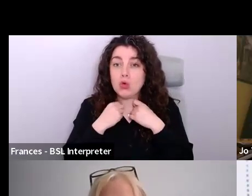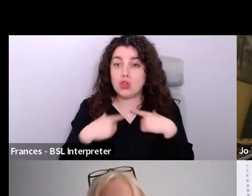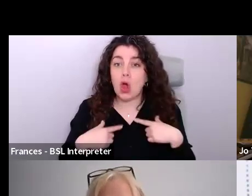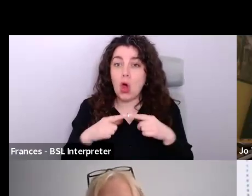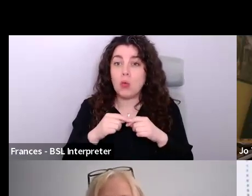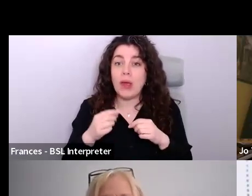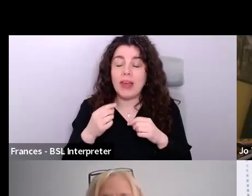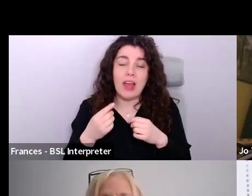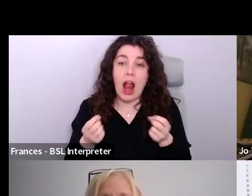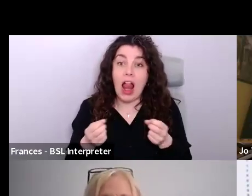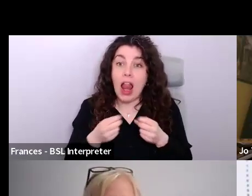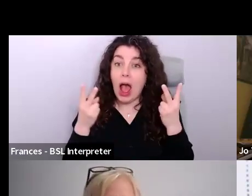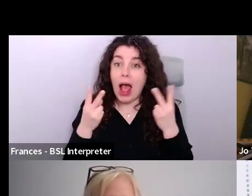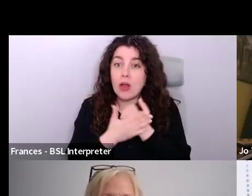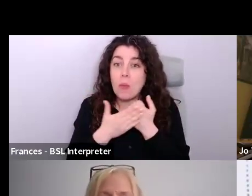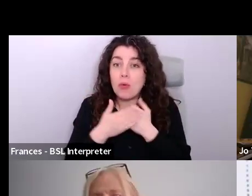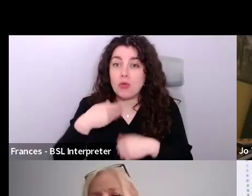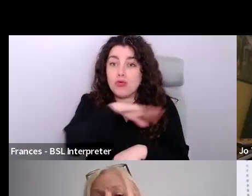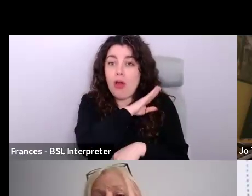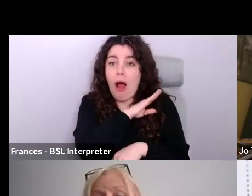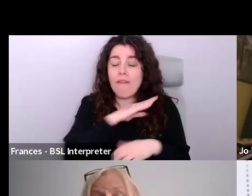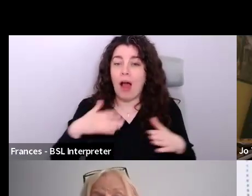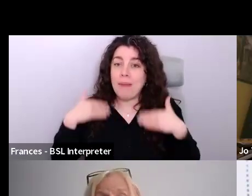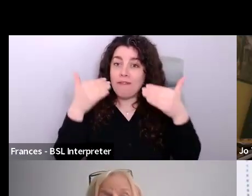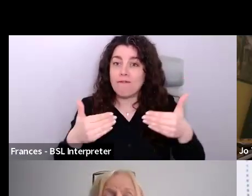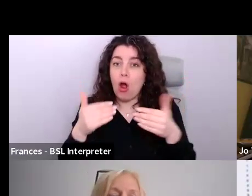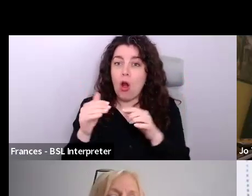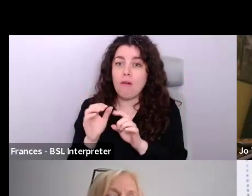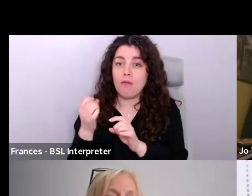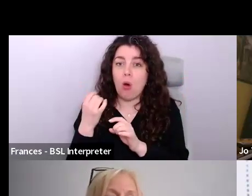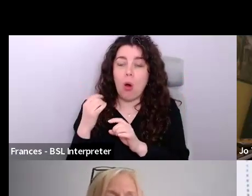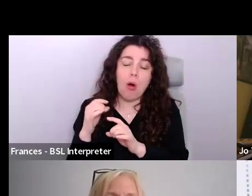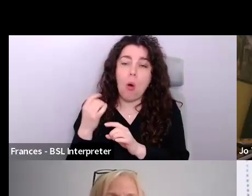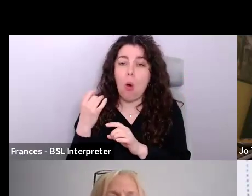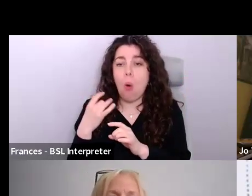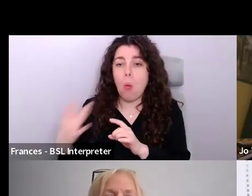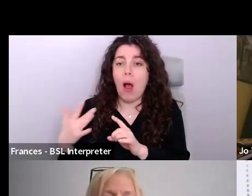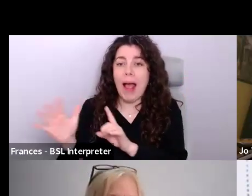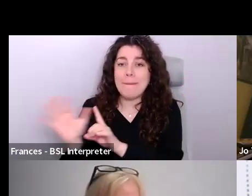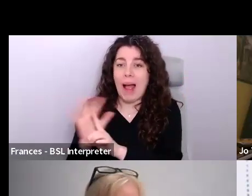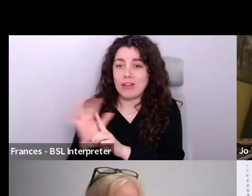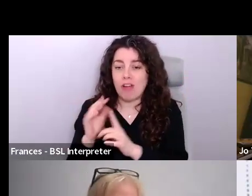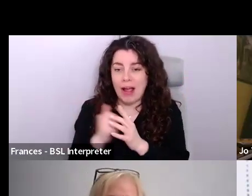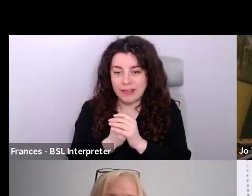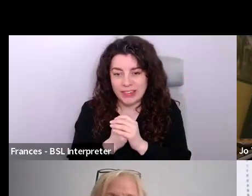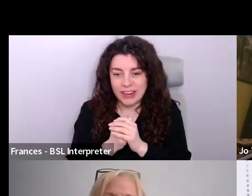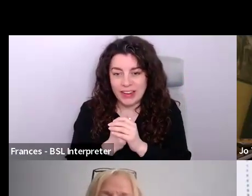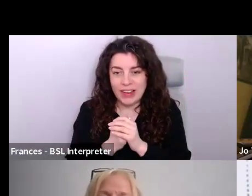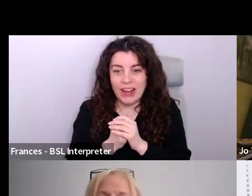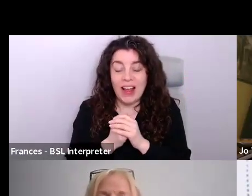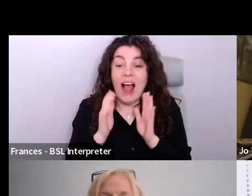against a white background. And so, yeah, it's great to be able to talk to you today. And I have to say, I'm not part of